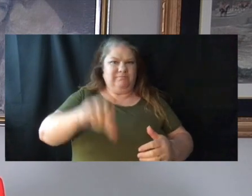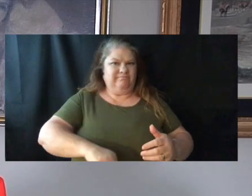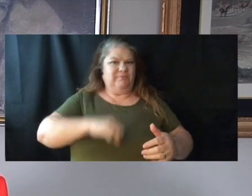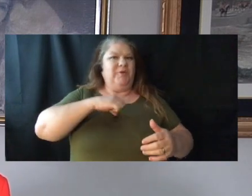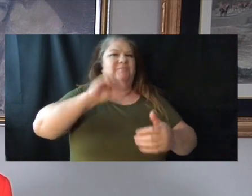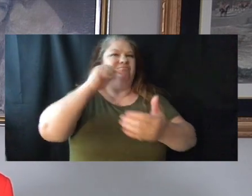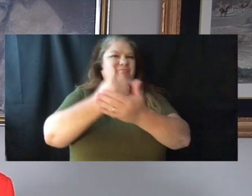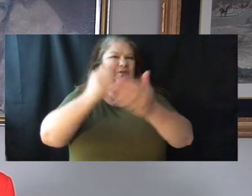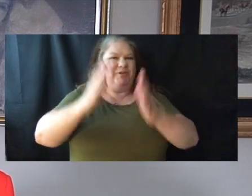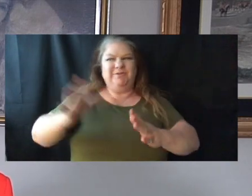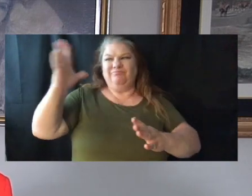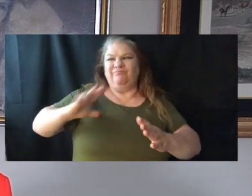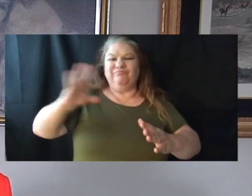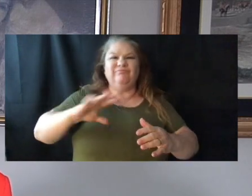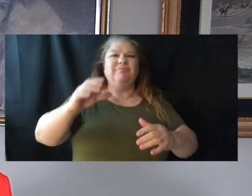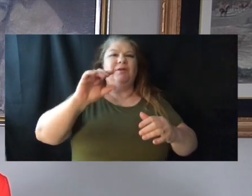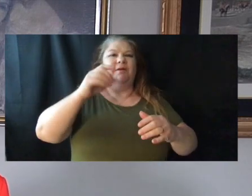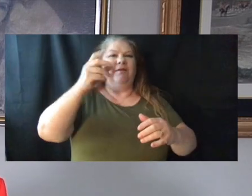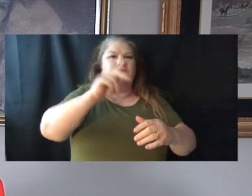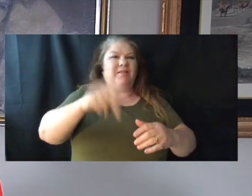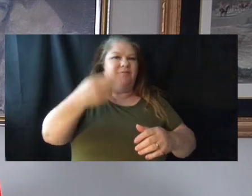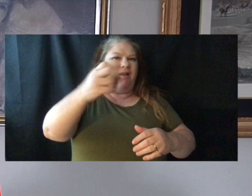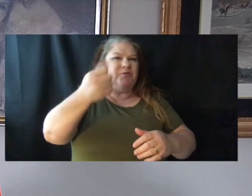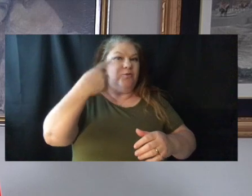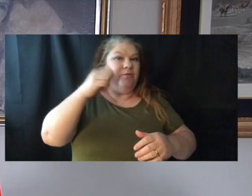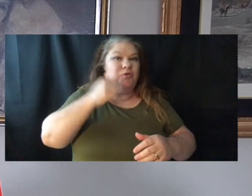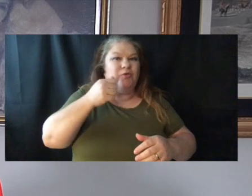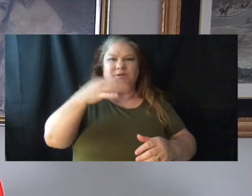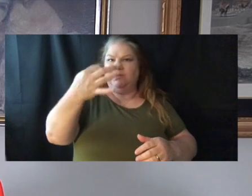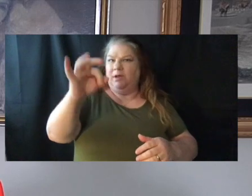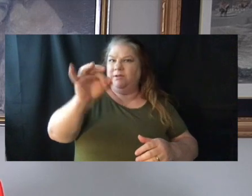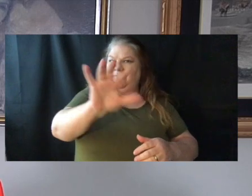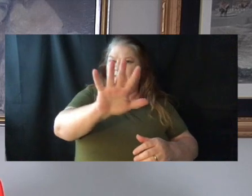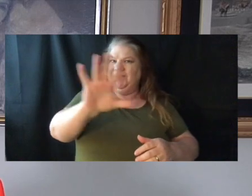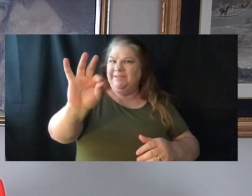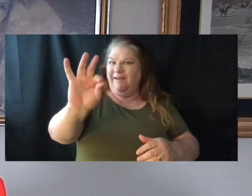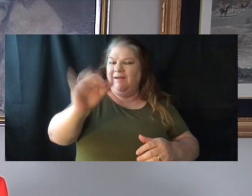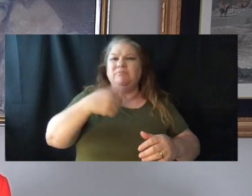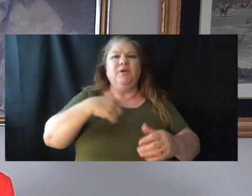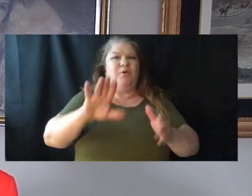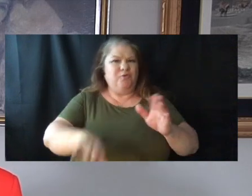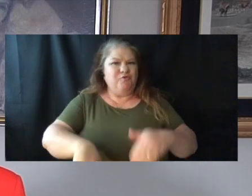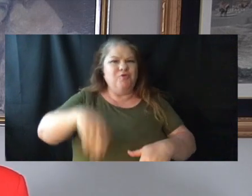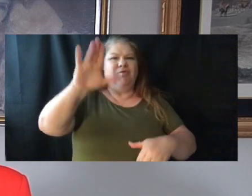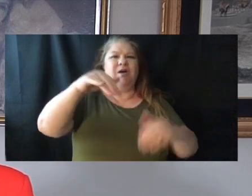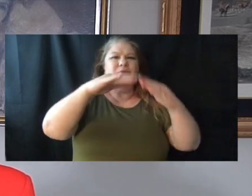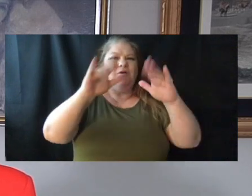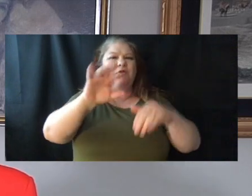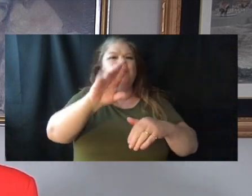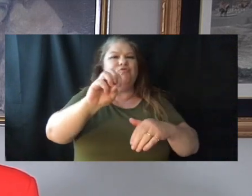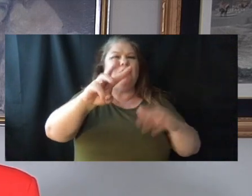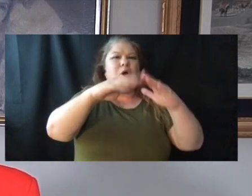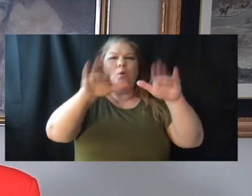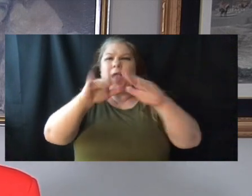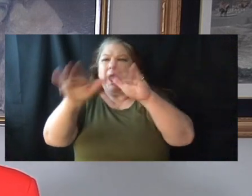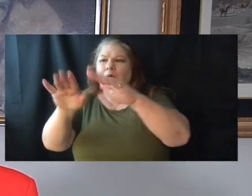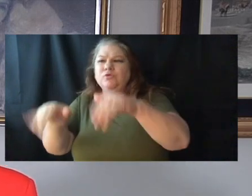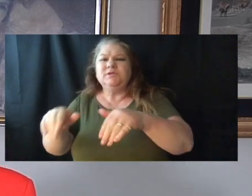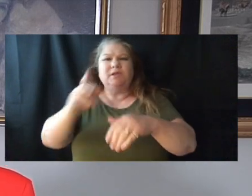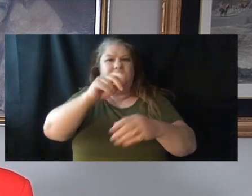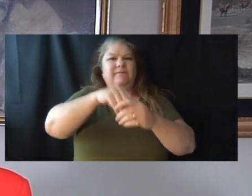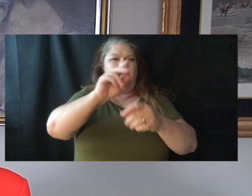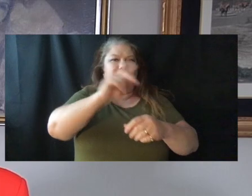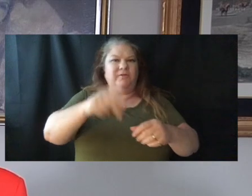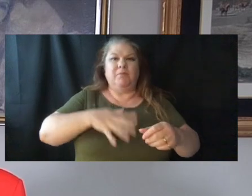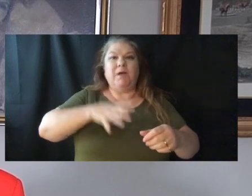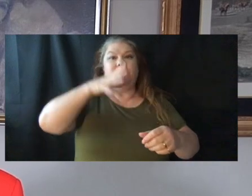High School for Girls in 1959. I grew up in a little row house in Philadelphia. My parents only had an eighth grade